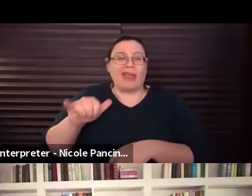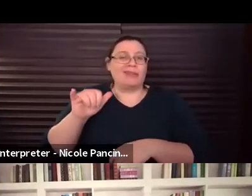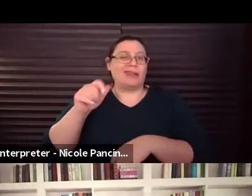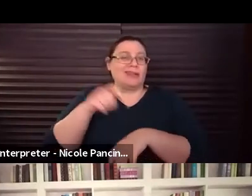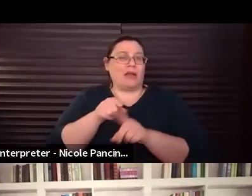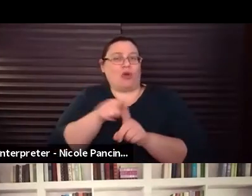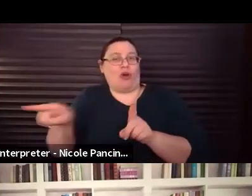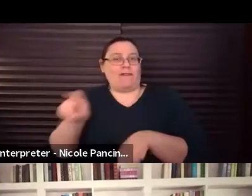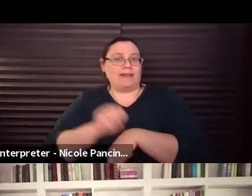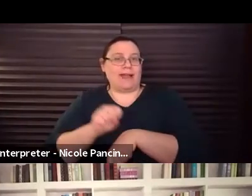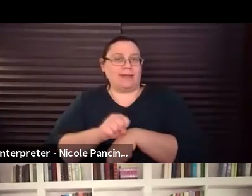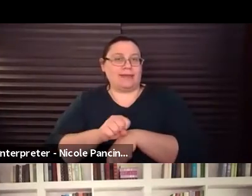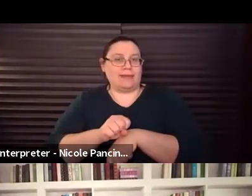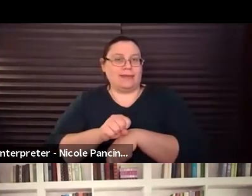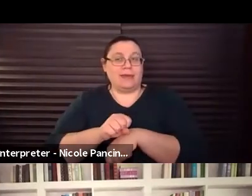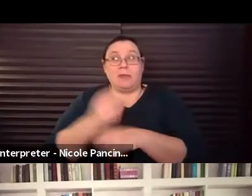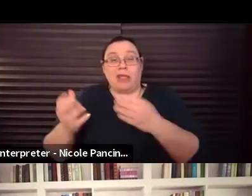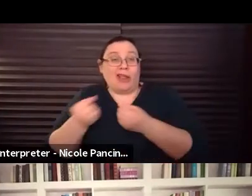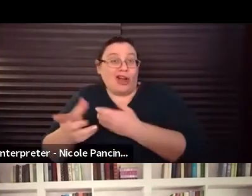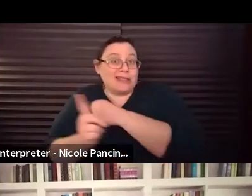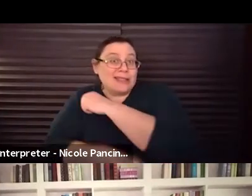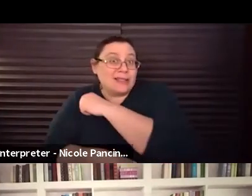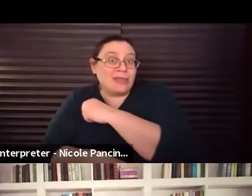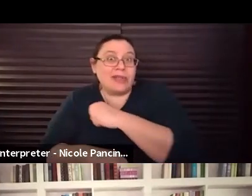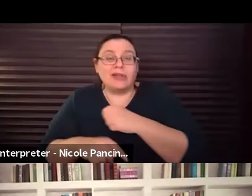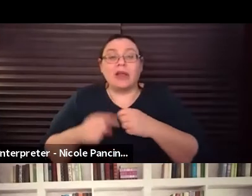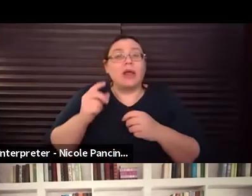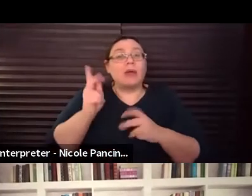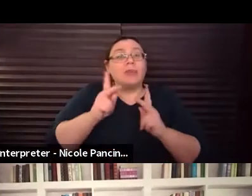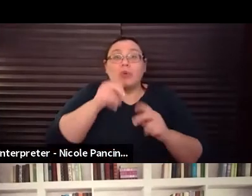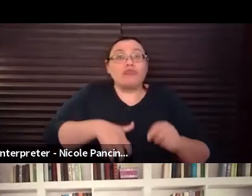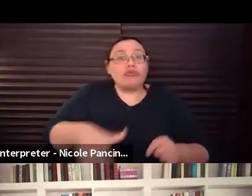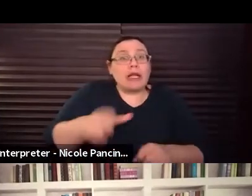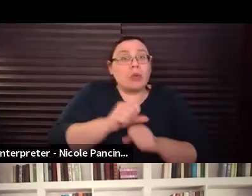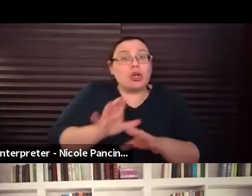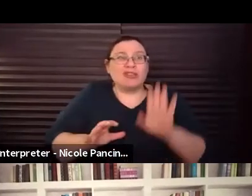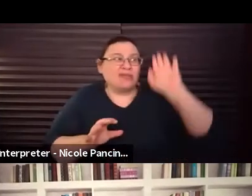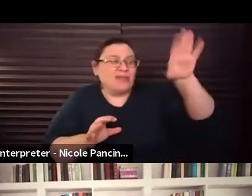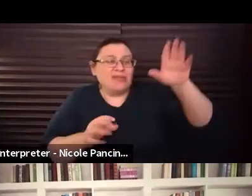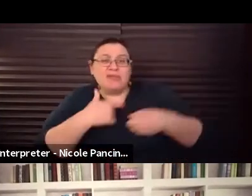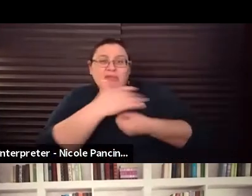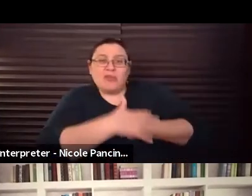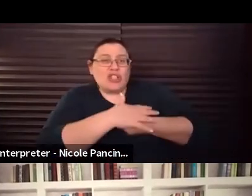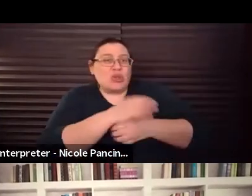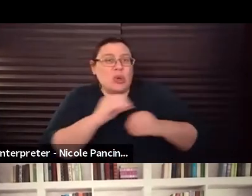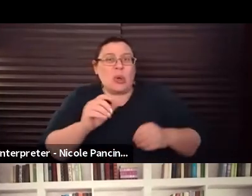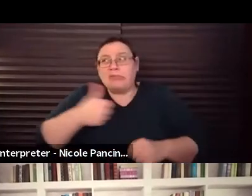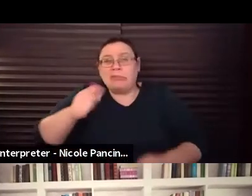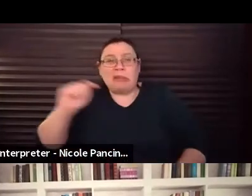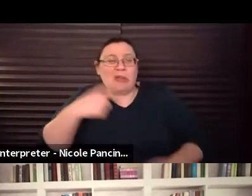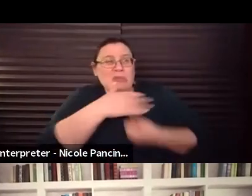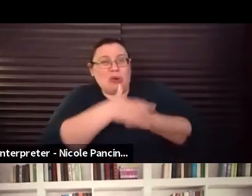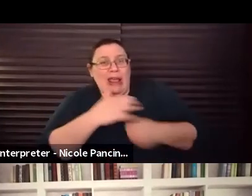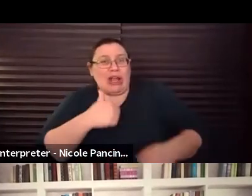That might ultimately be used to discipline them. We've heard from pregnant workers who said they felt that they were being pressured not to take bathroom breaks that they